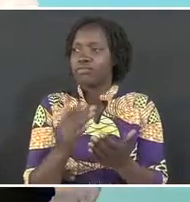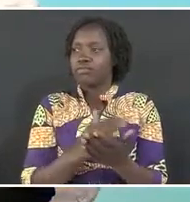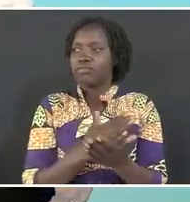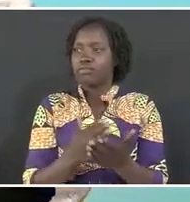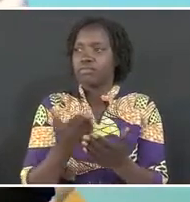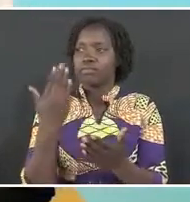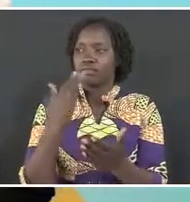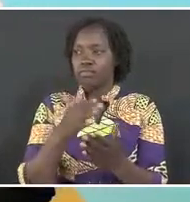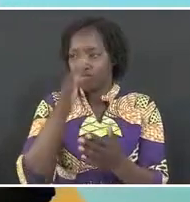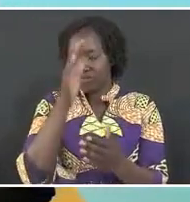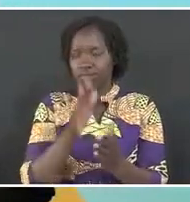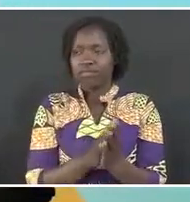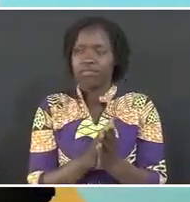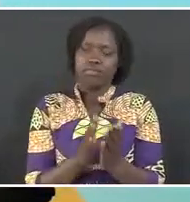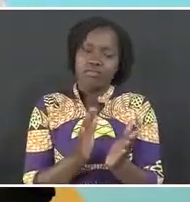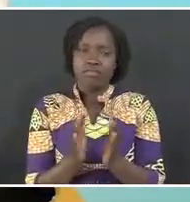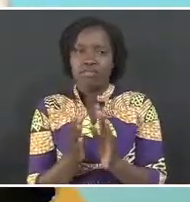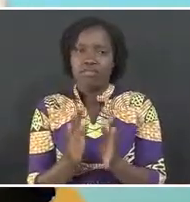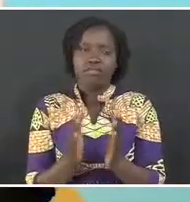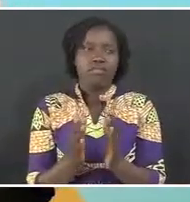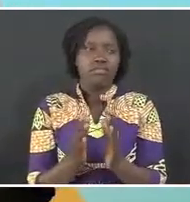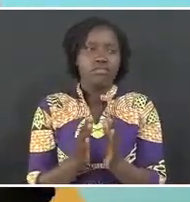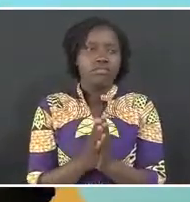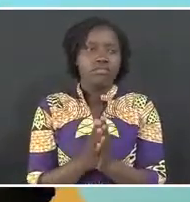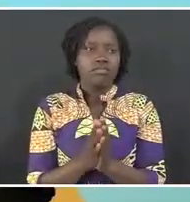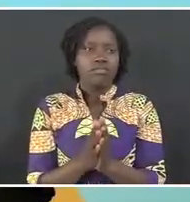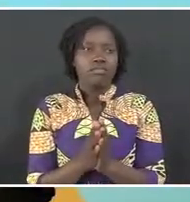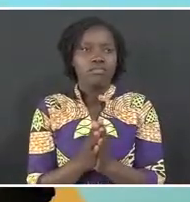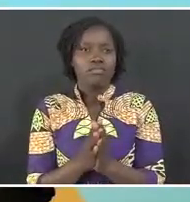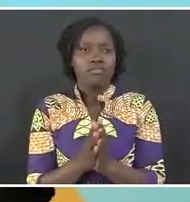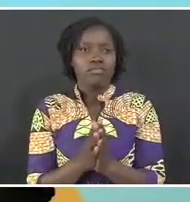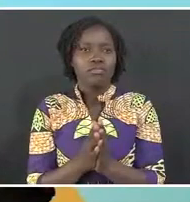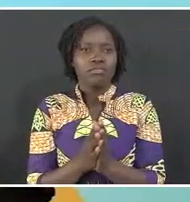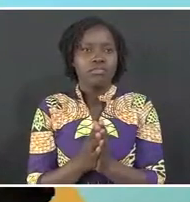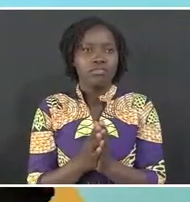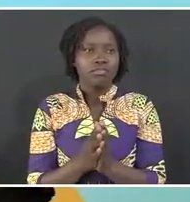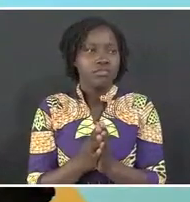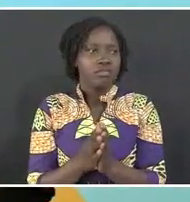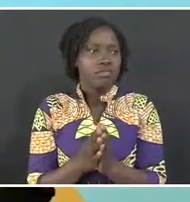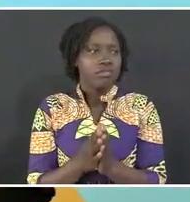Sunday. We were somewhere with Hope Okenye